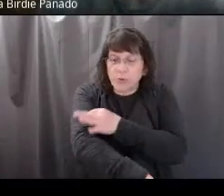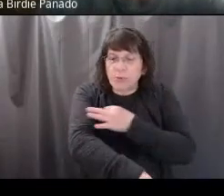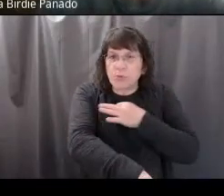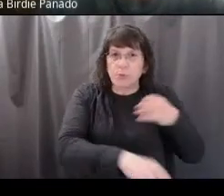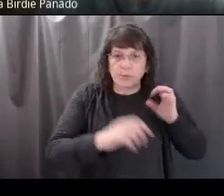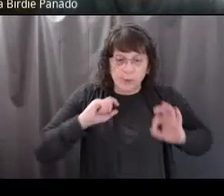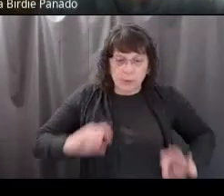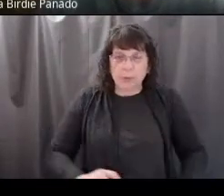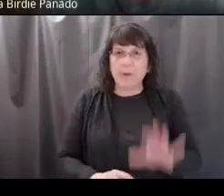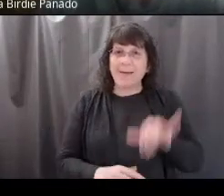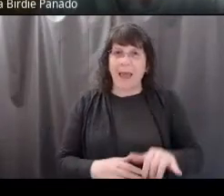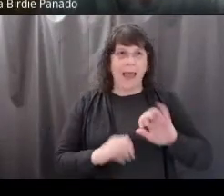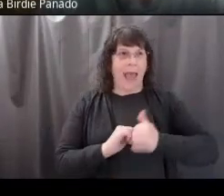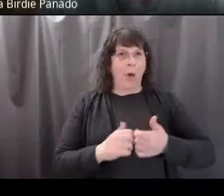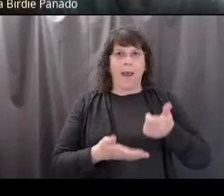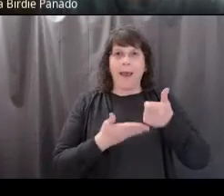survive? How do they help